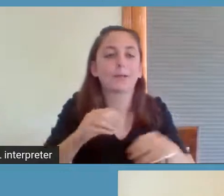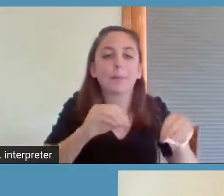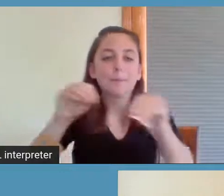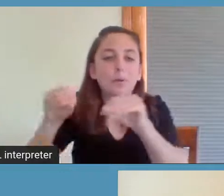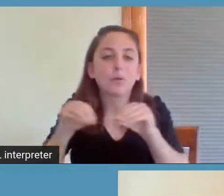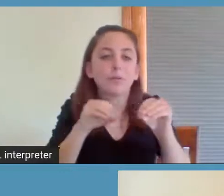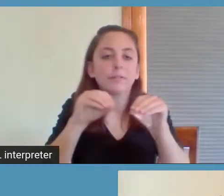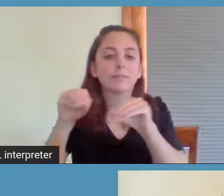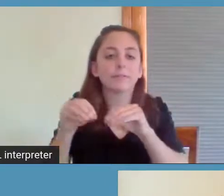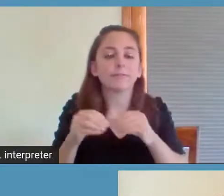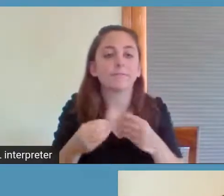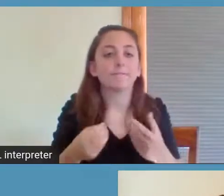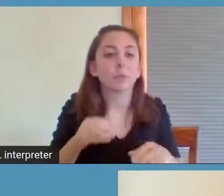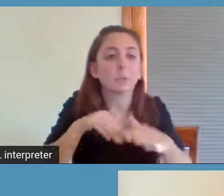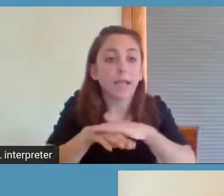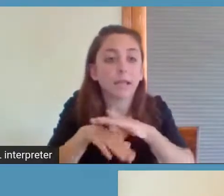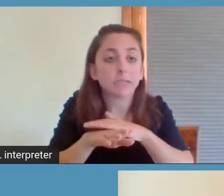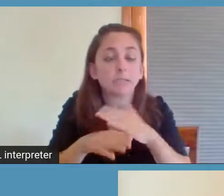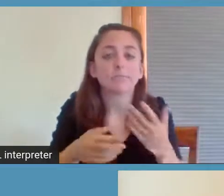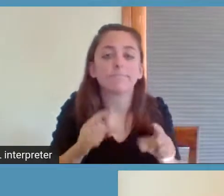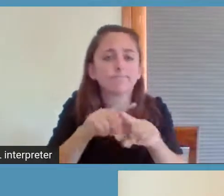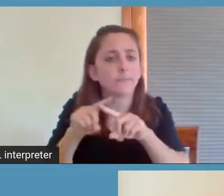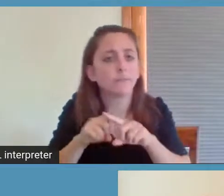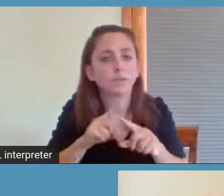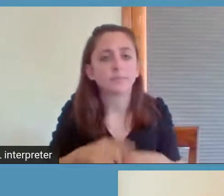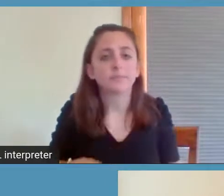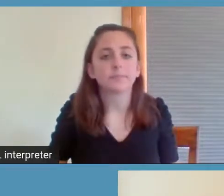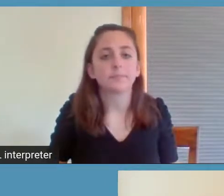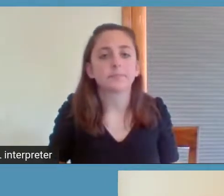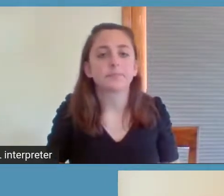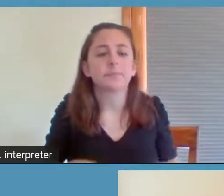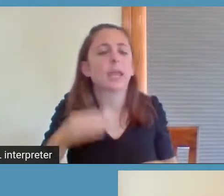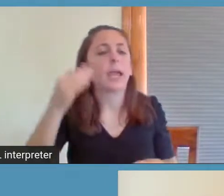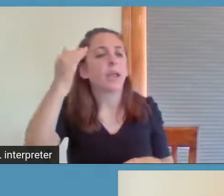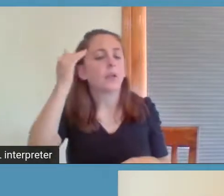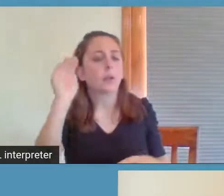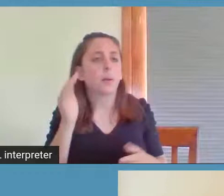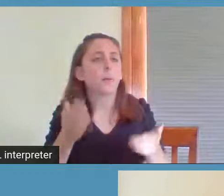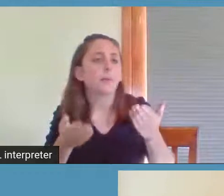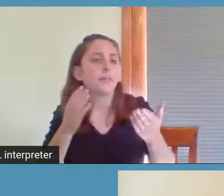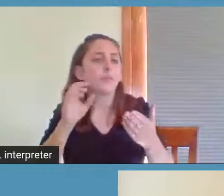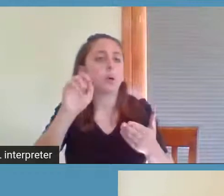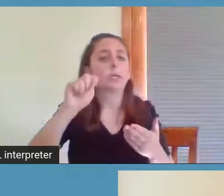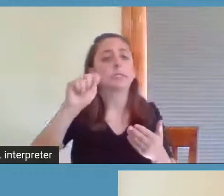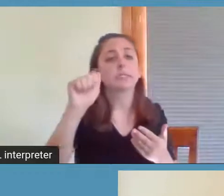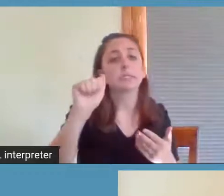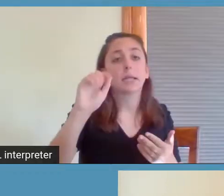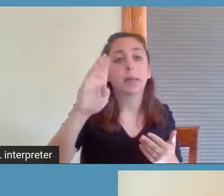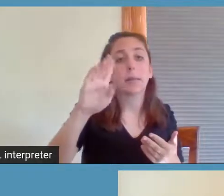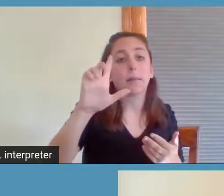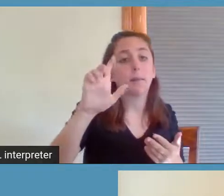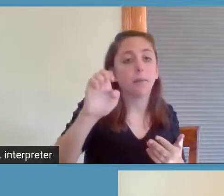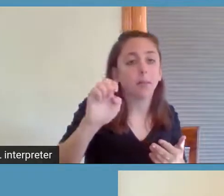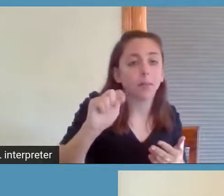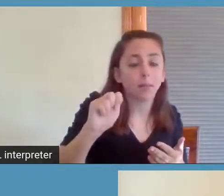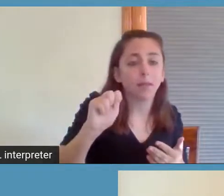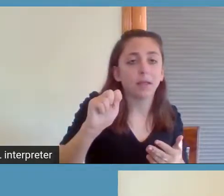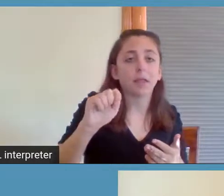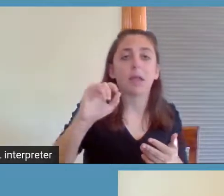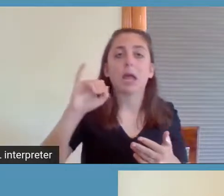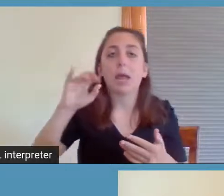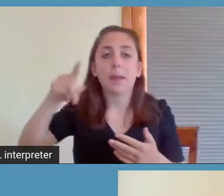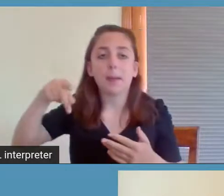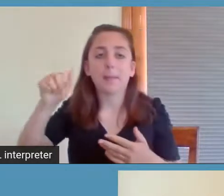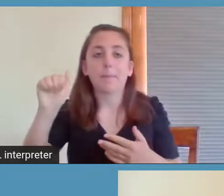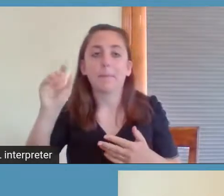access? I don't know how, maybe for a tablet or an iPad, but I don't think walking through a walkthrough